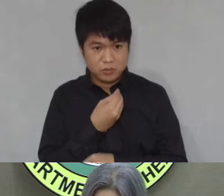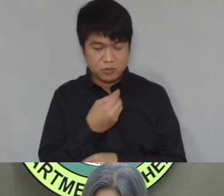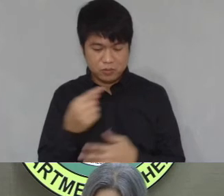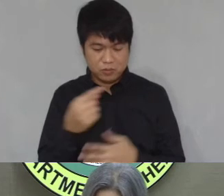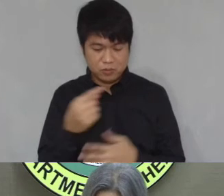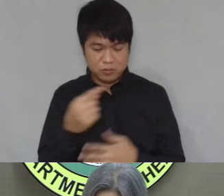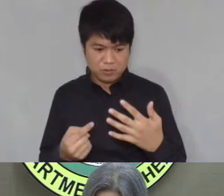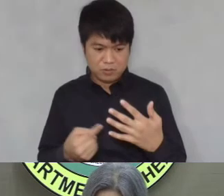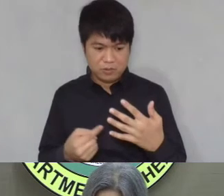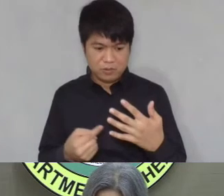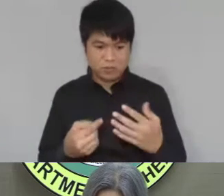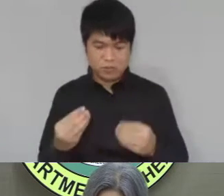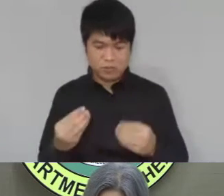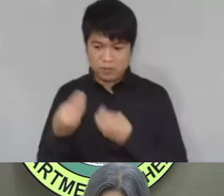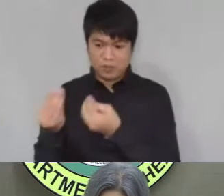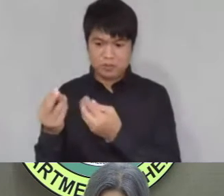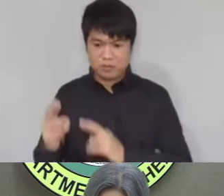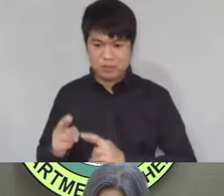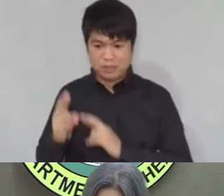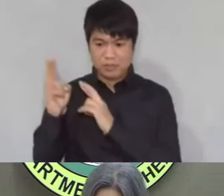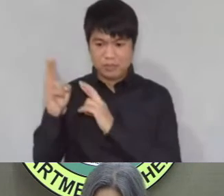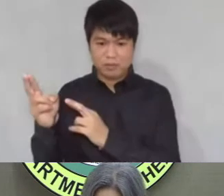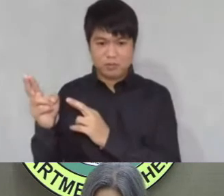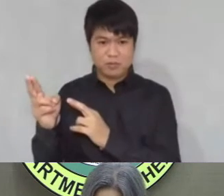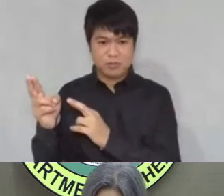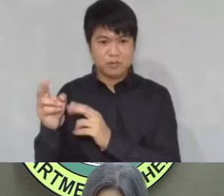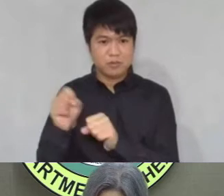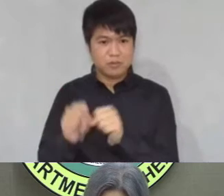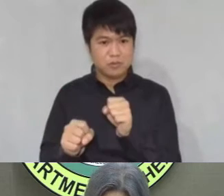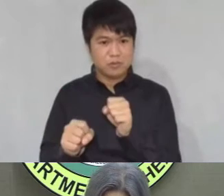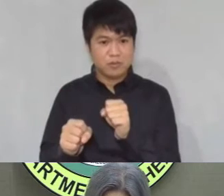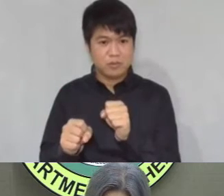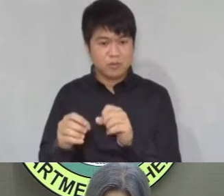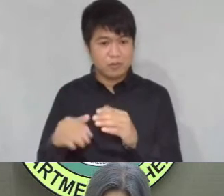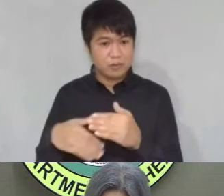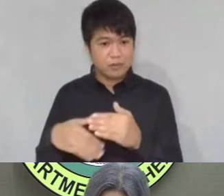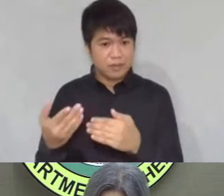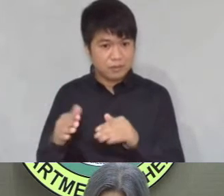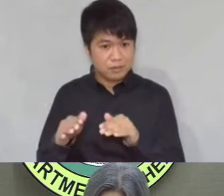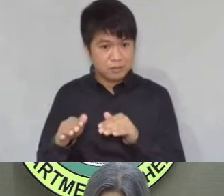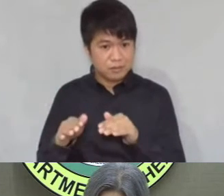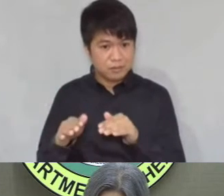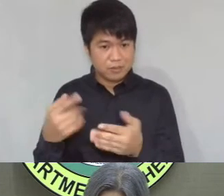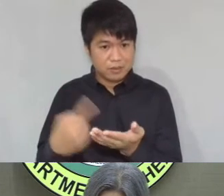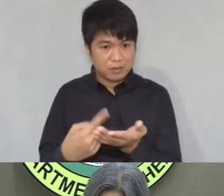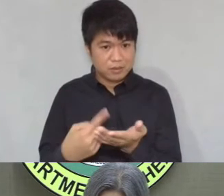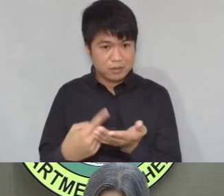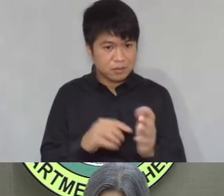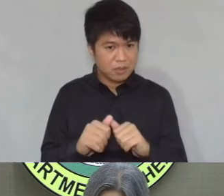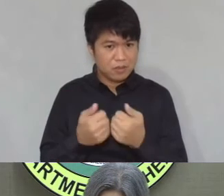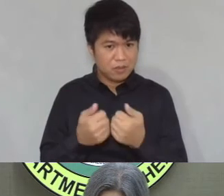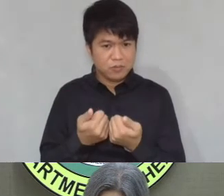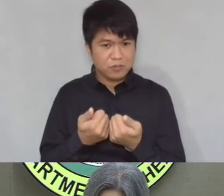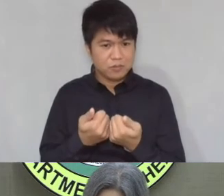seen on an emergency basis, etc. So the societies have already submitted those to the PCP, so I have them. The next step is